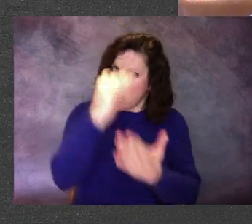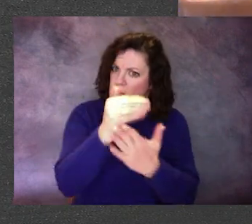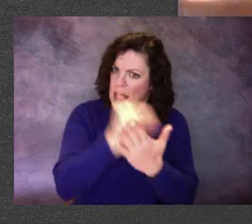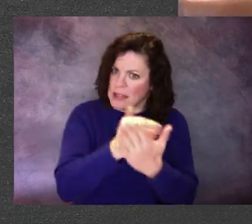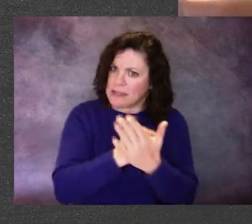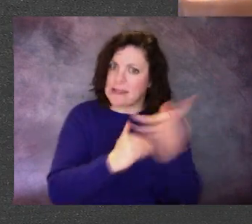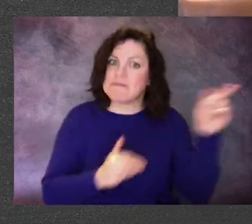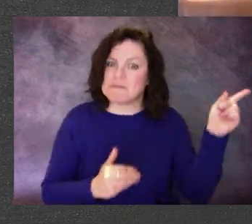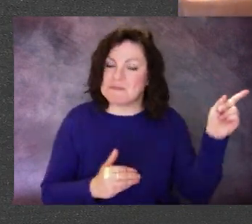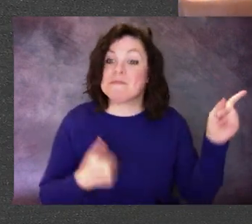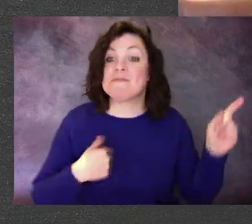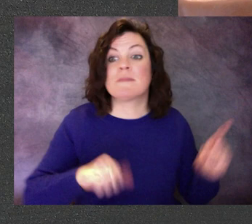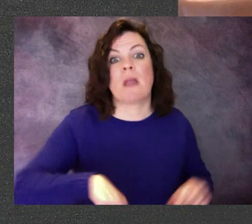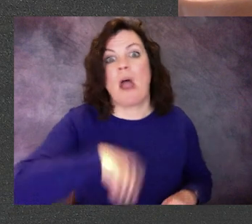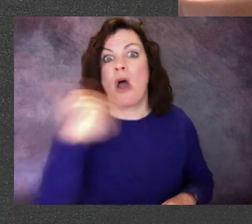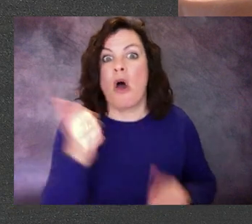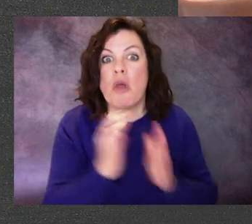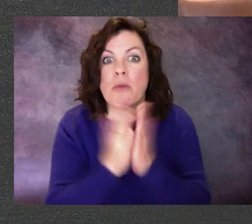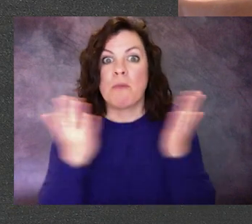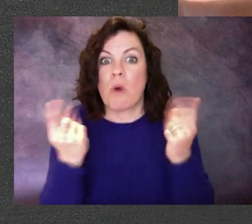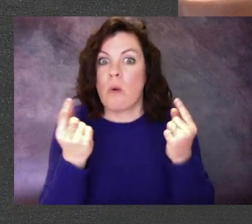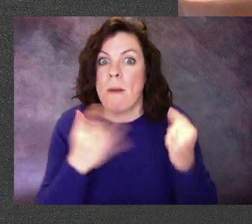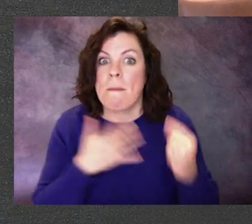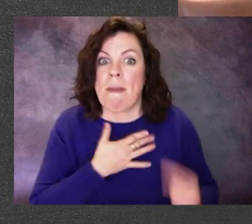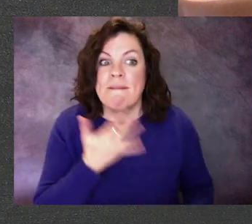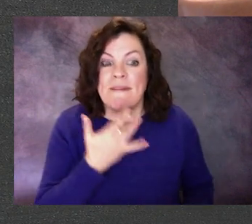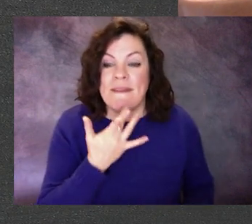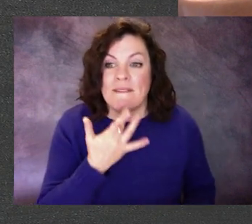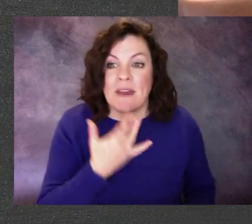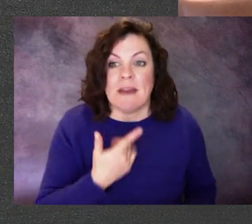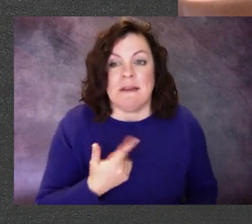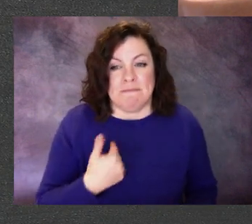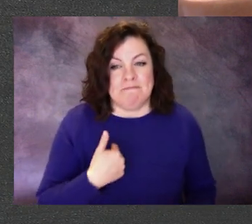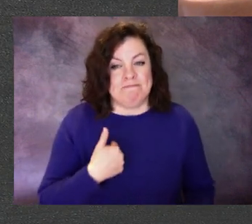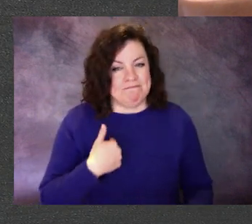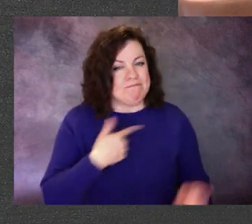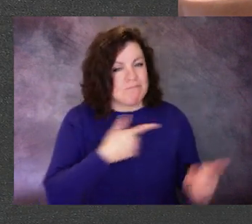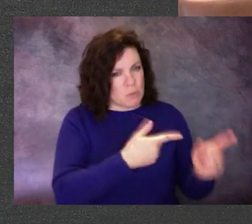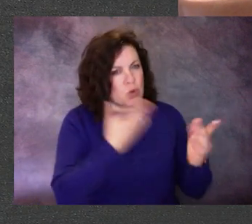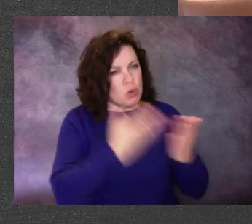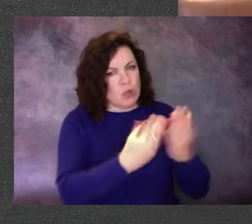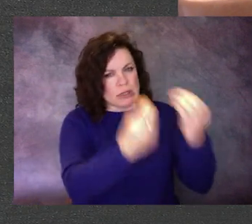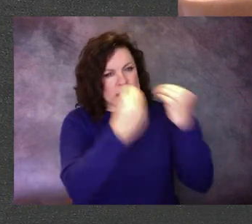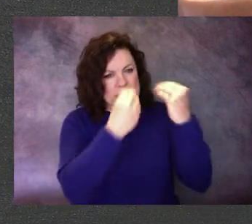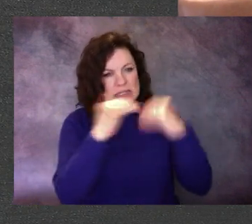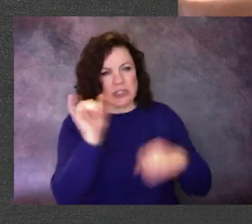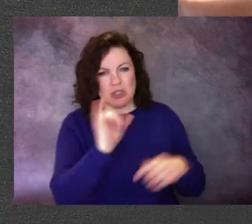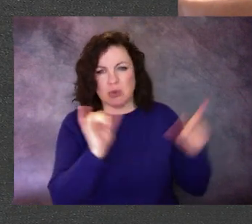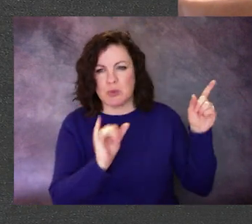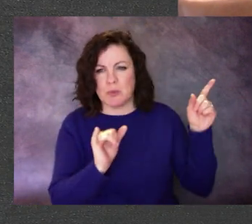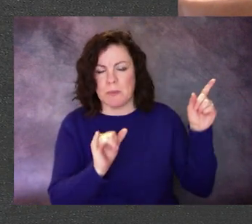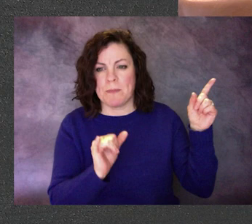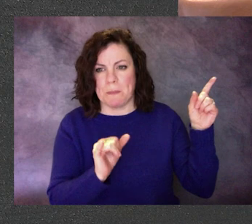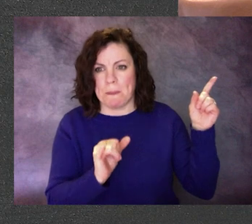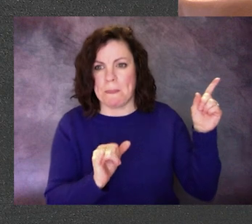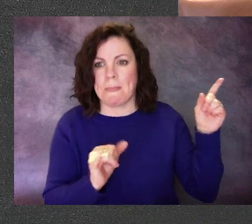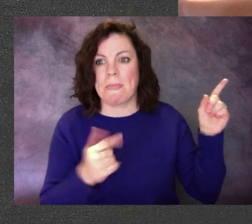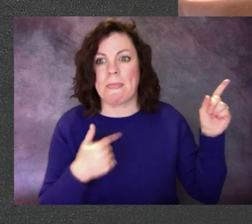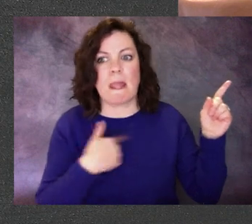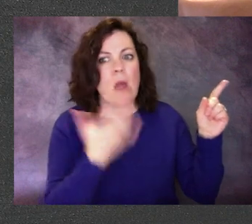And I'm gonna read you another book that's my favorite. This book has a lesson at the end too, but that's not why I love this book so